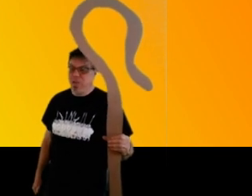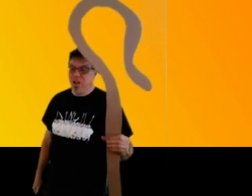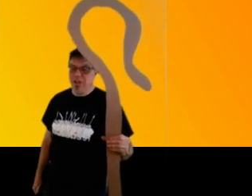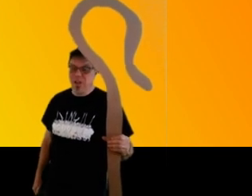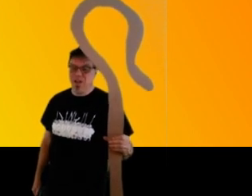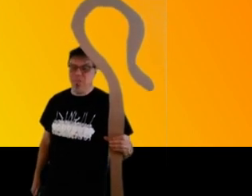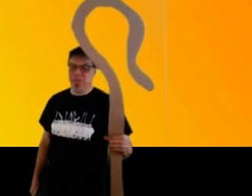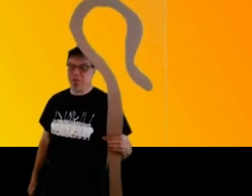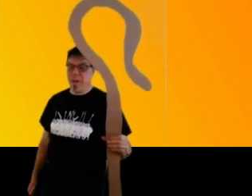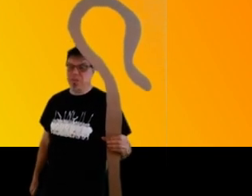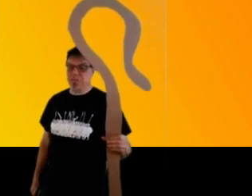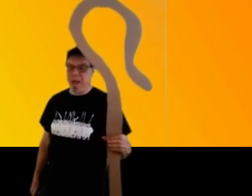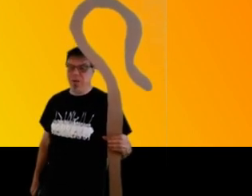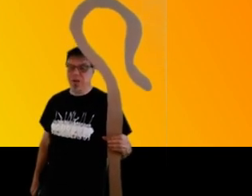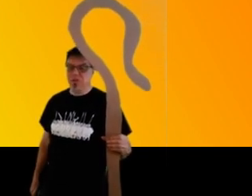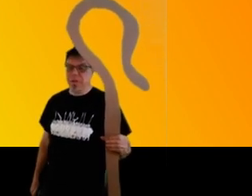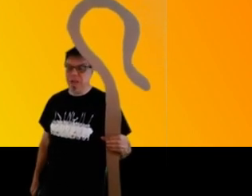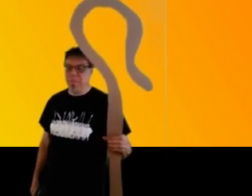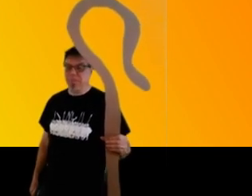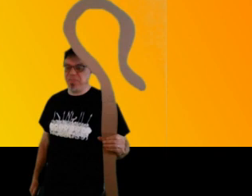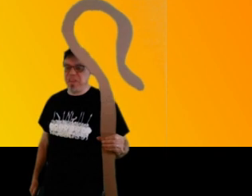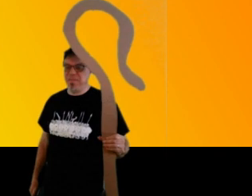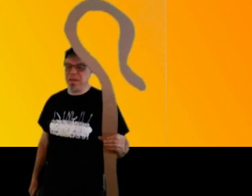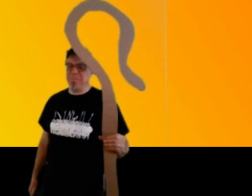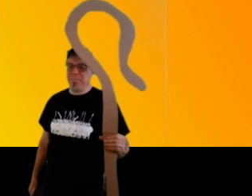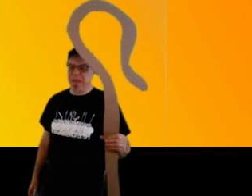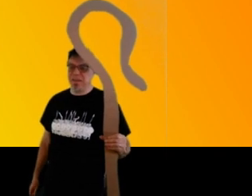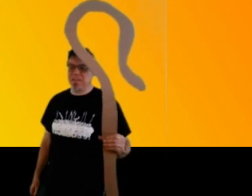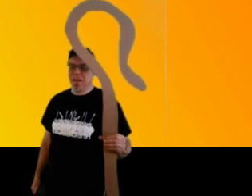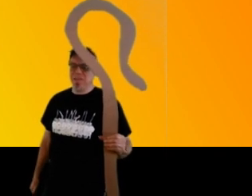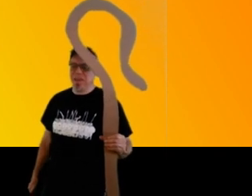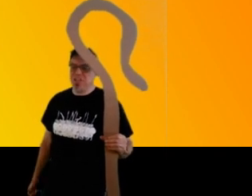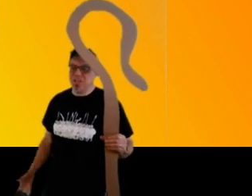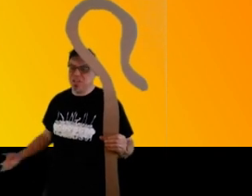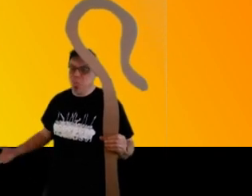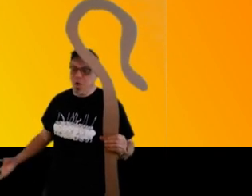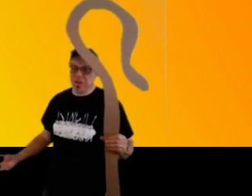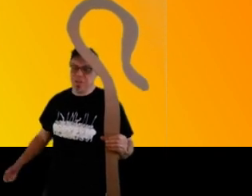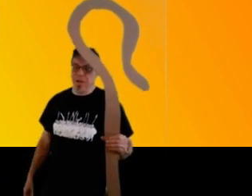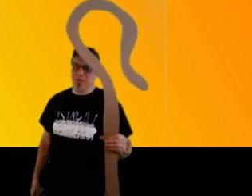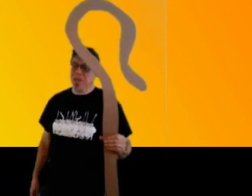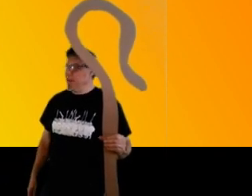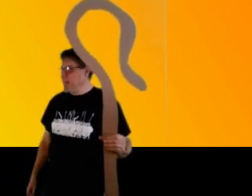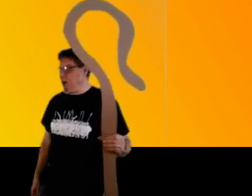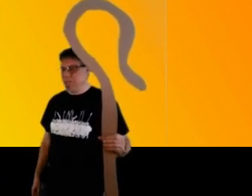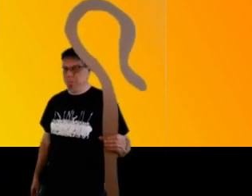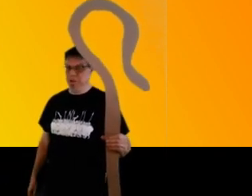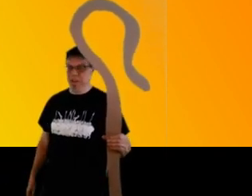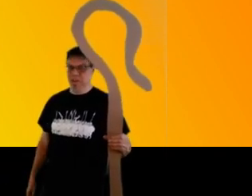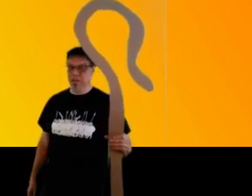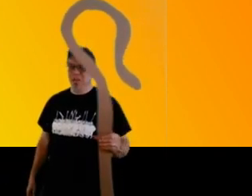you fall in love with the trappings of power, you become the thieves and bandits that Jesus warned us about in the